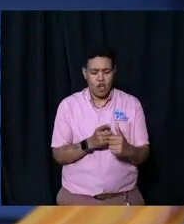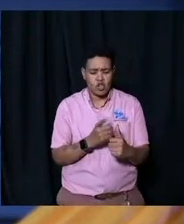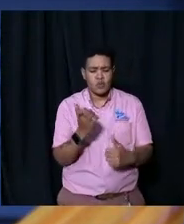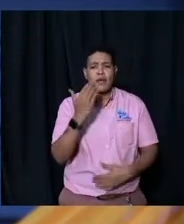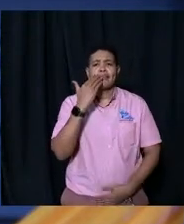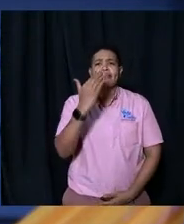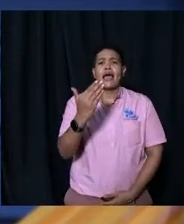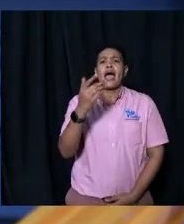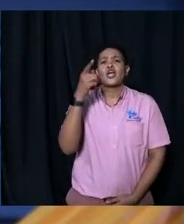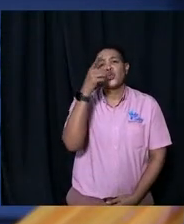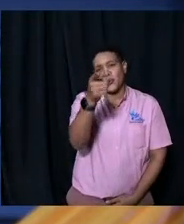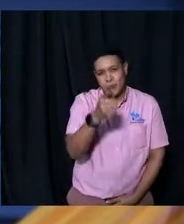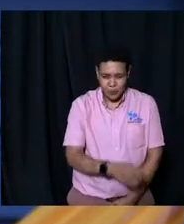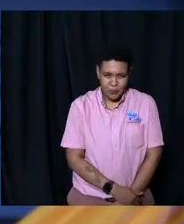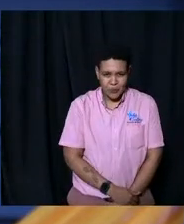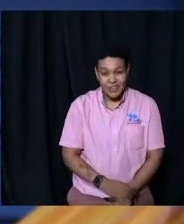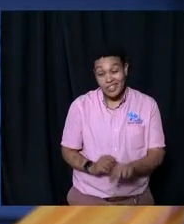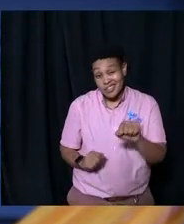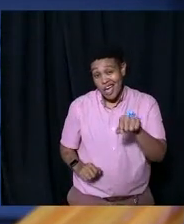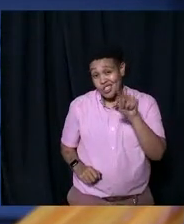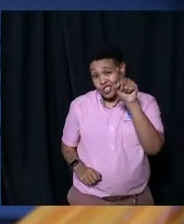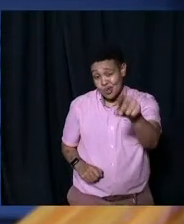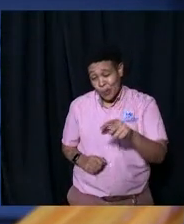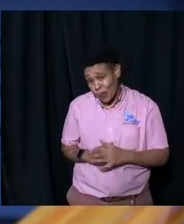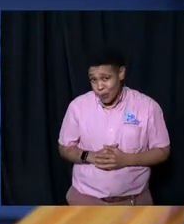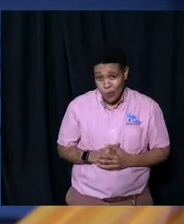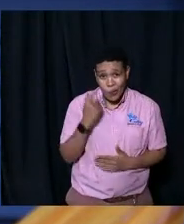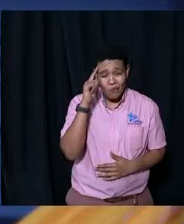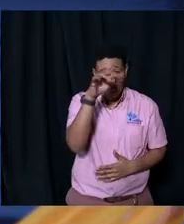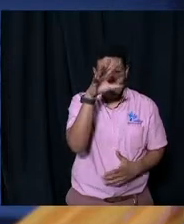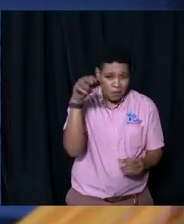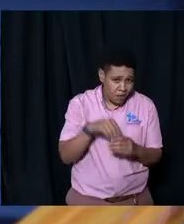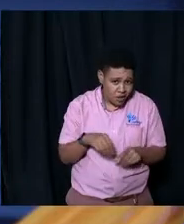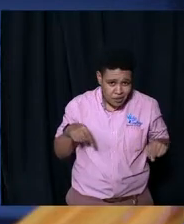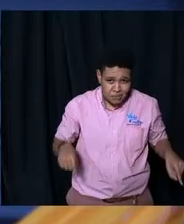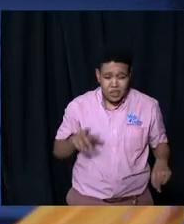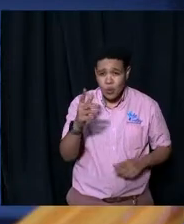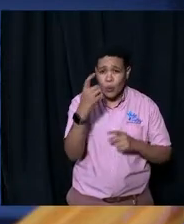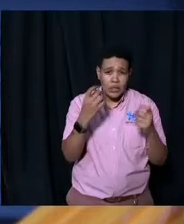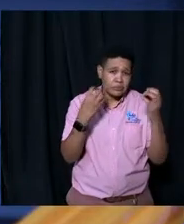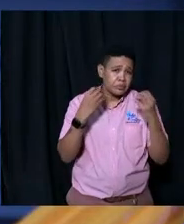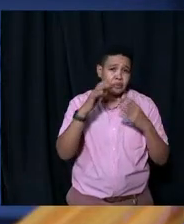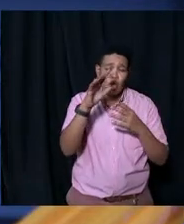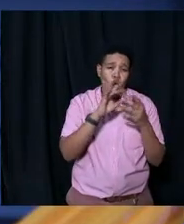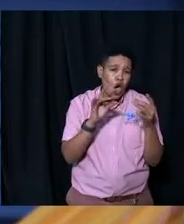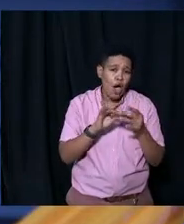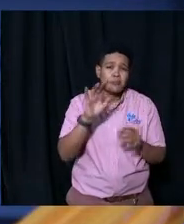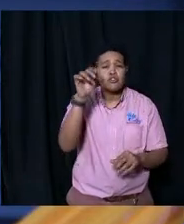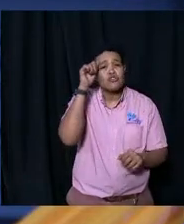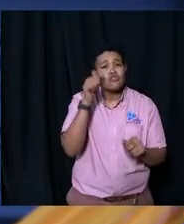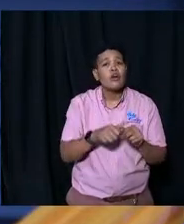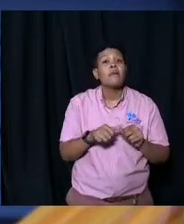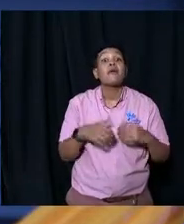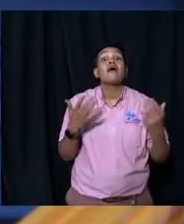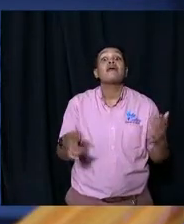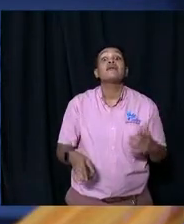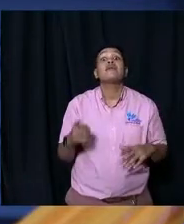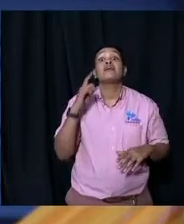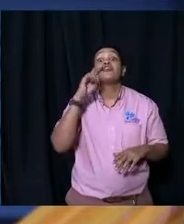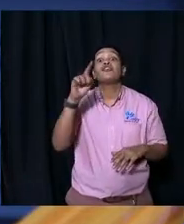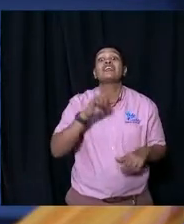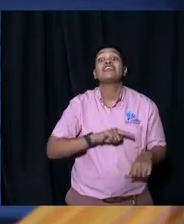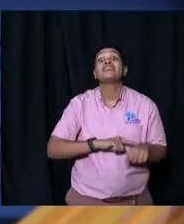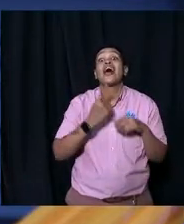like to thank you. Yes, you. For your participation, for your questions, for your comments, remember that it was stated from the